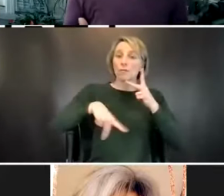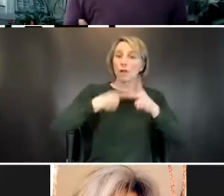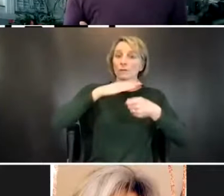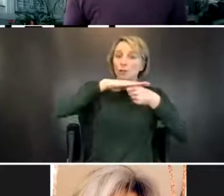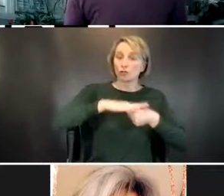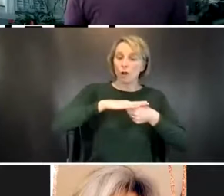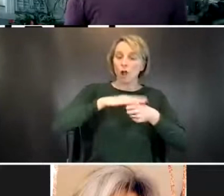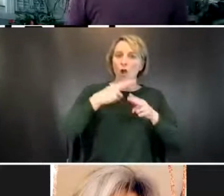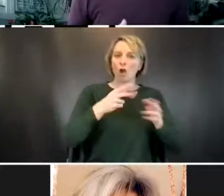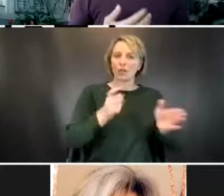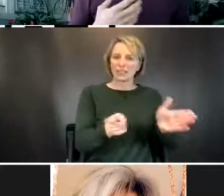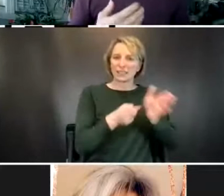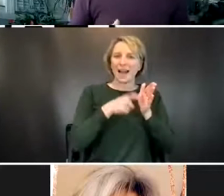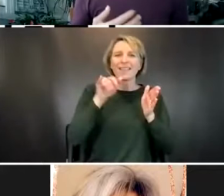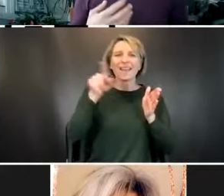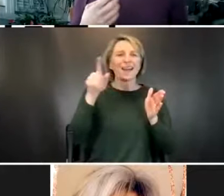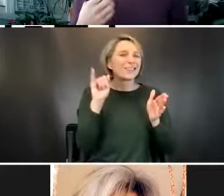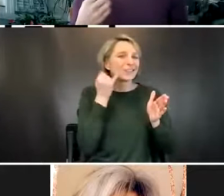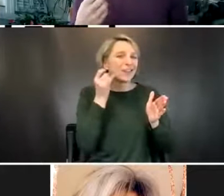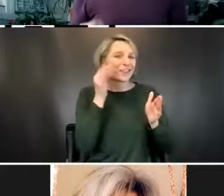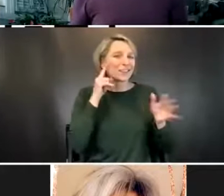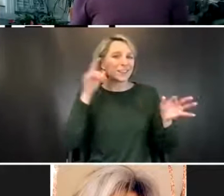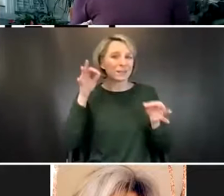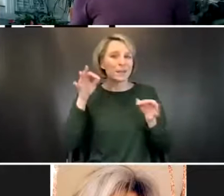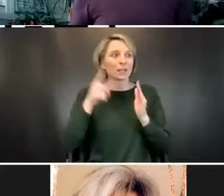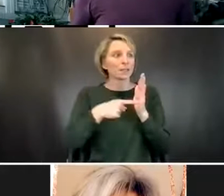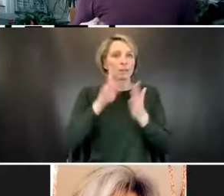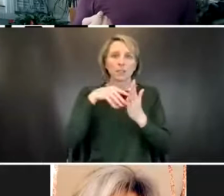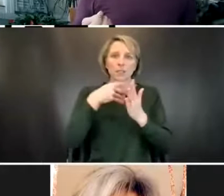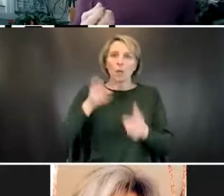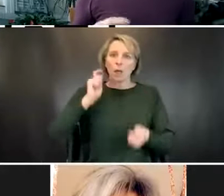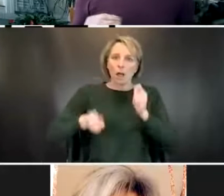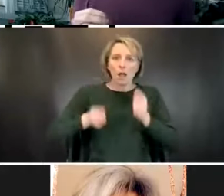the schedule is going to be and need immediate remedy,